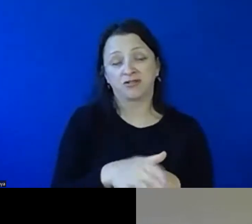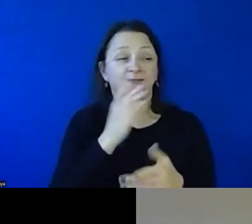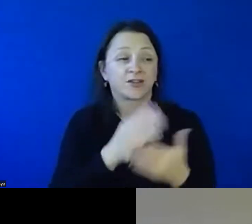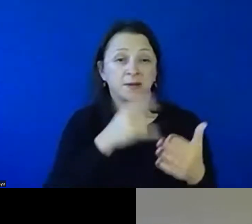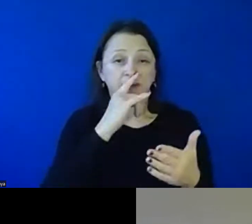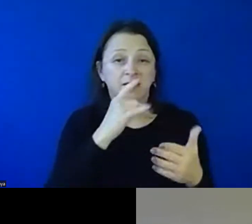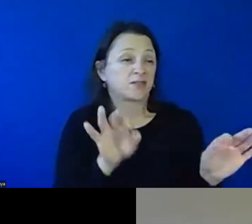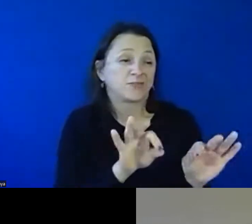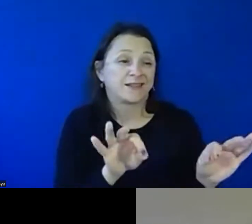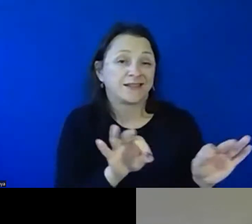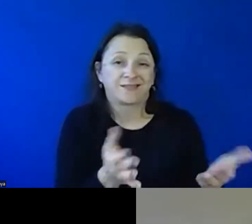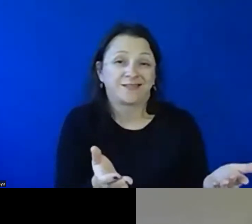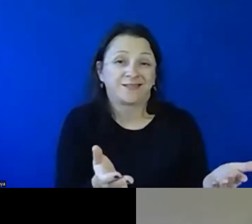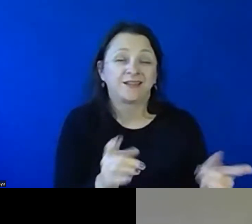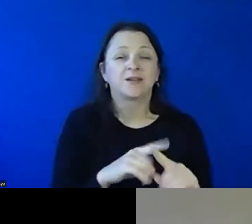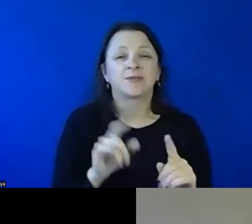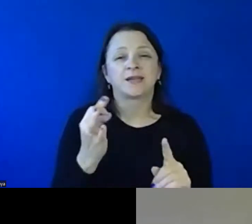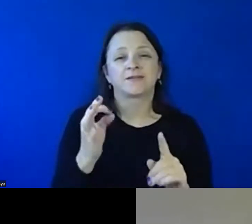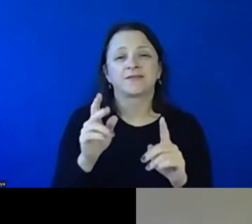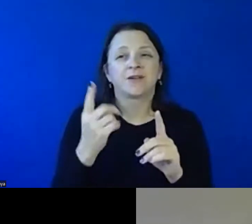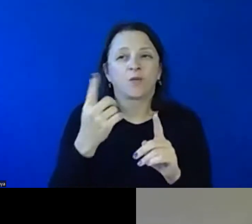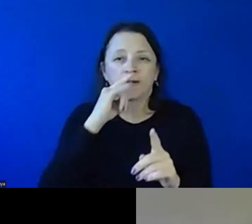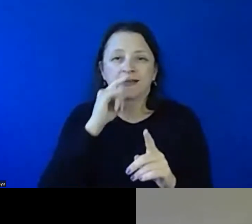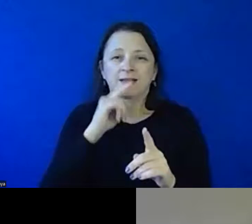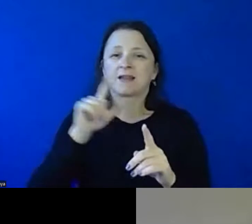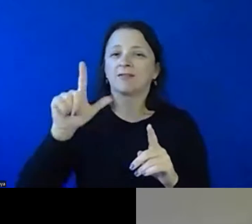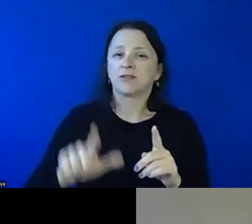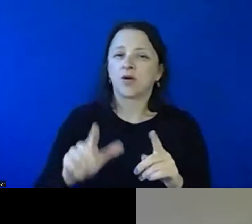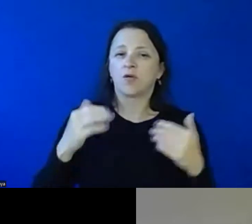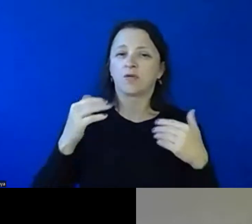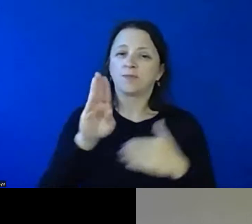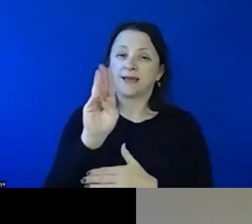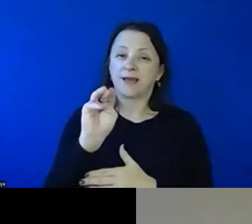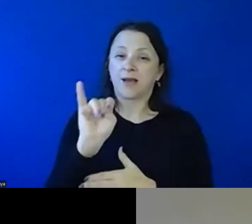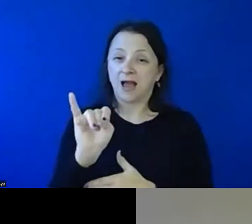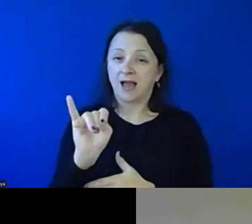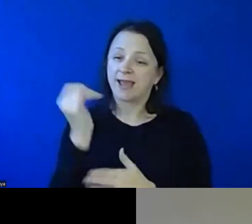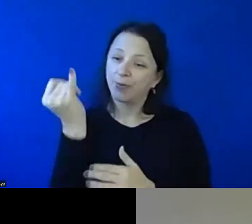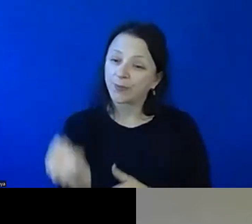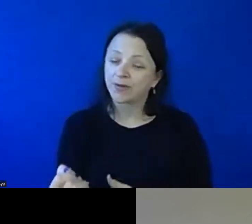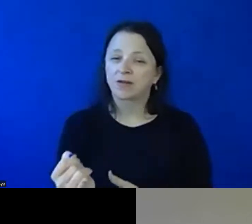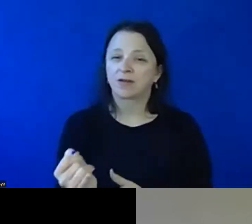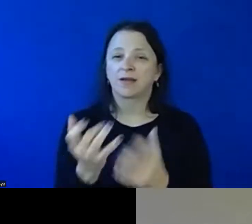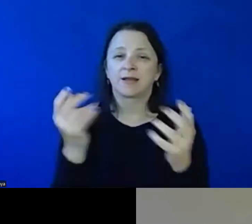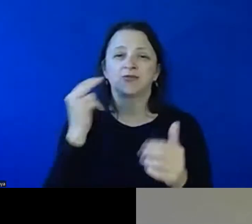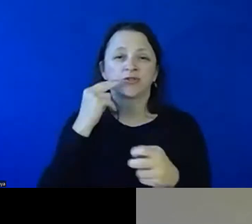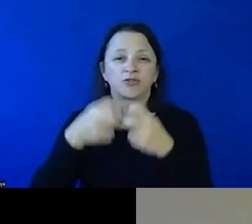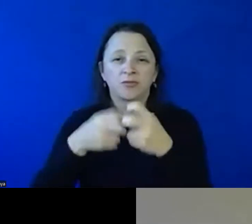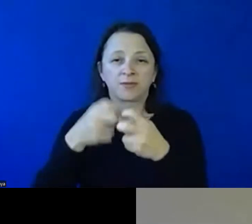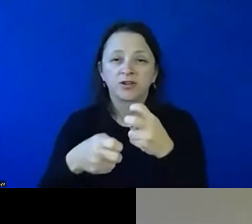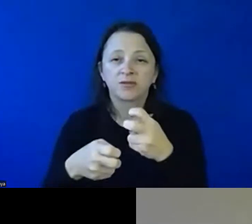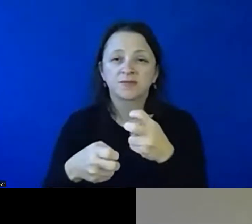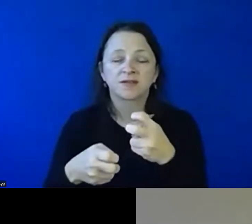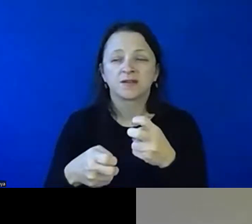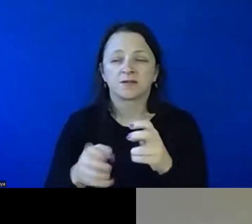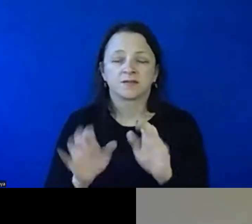kids, but if it's someone with really a low body mass index and some really significant nutritional problems, even a